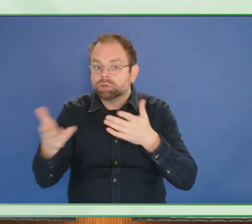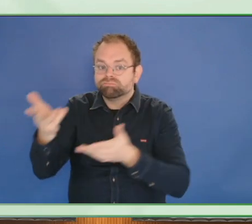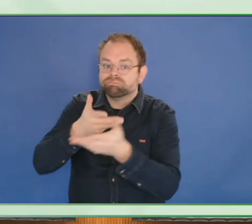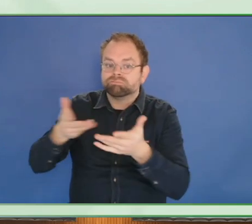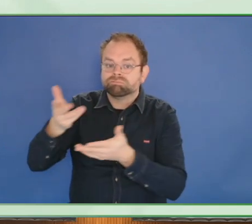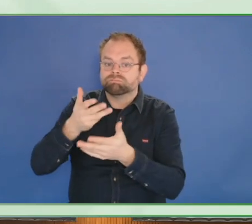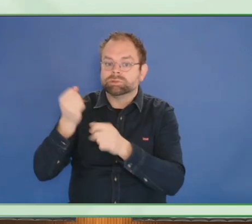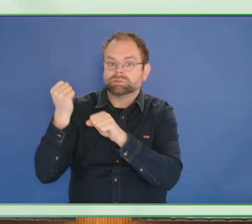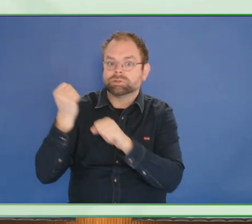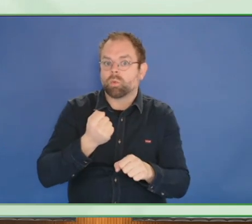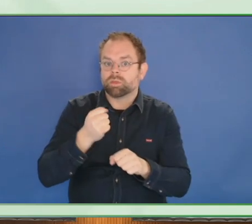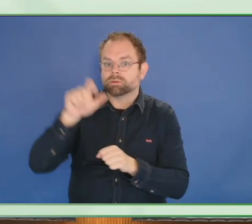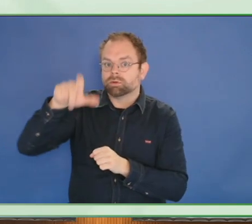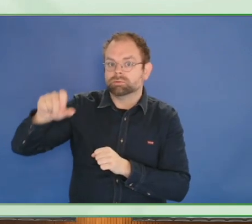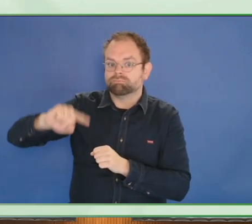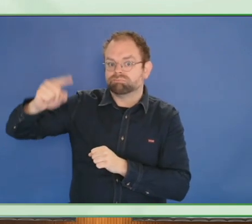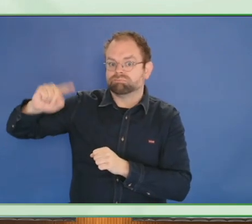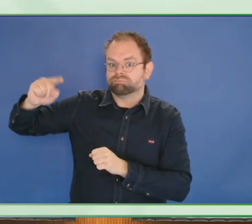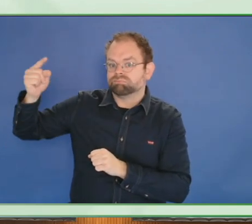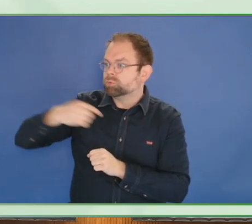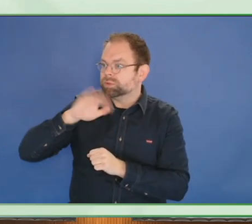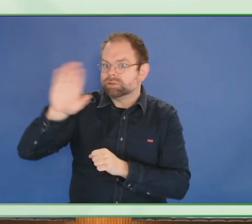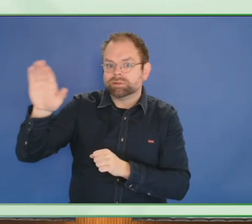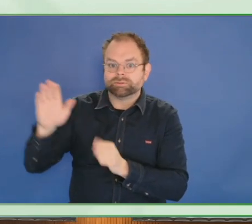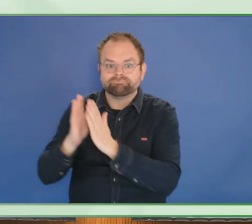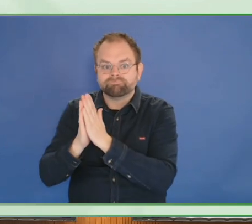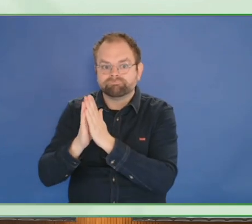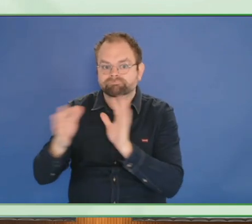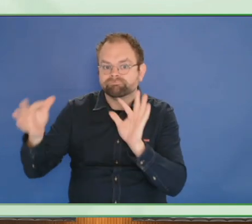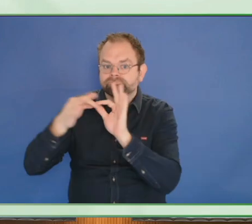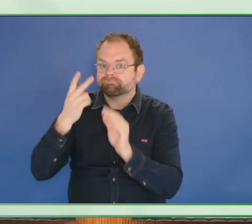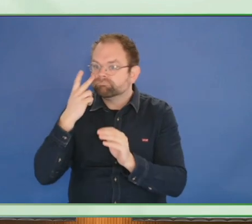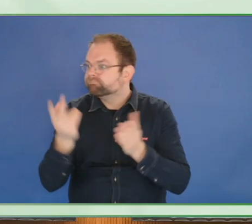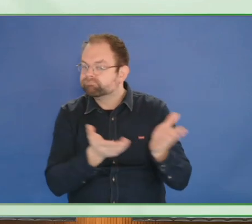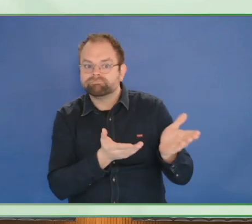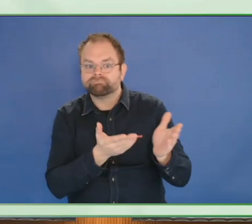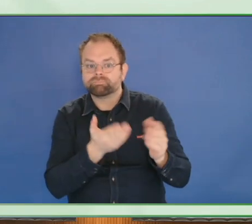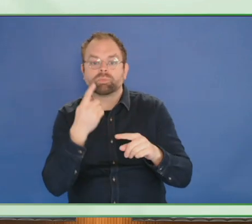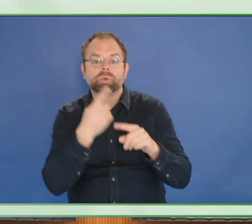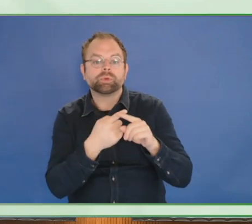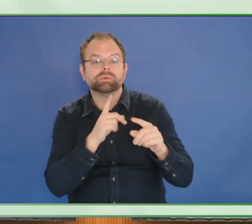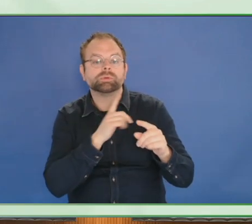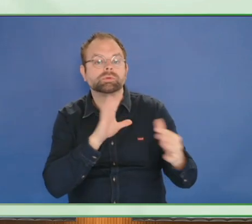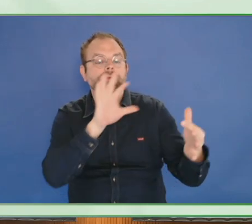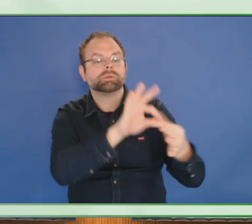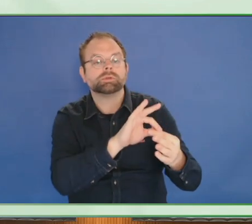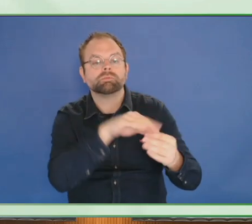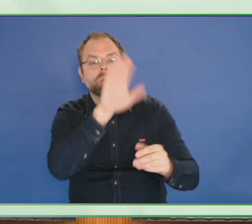travel challenges. And lately, in 2024, we launched two initiative